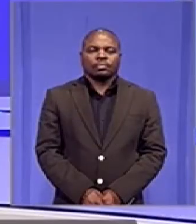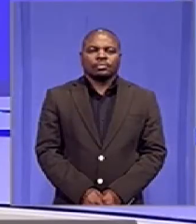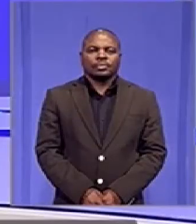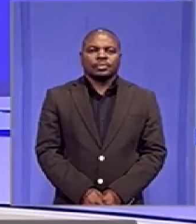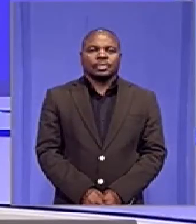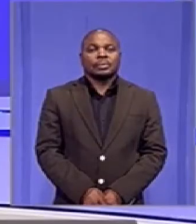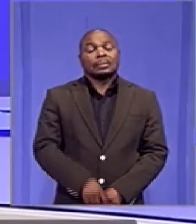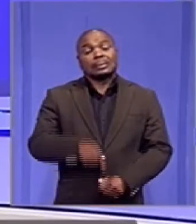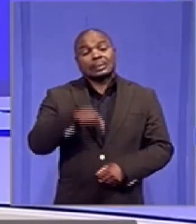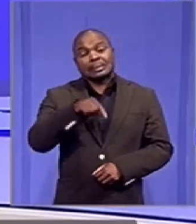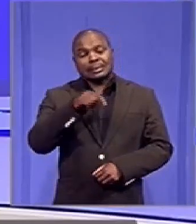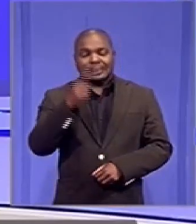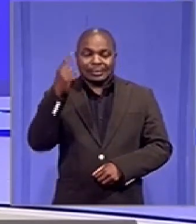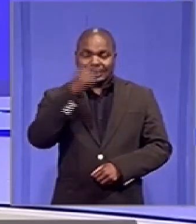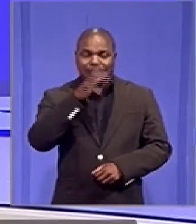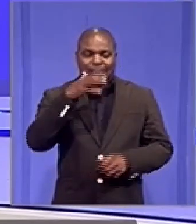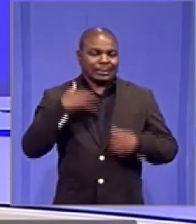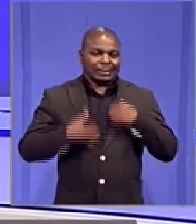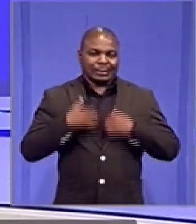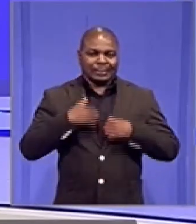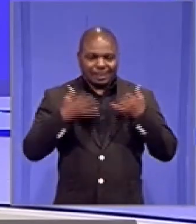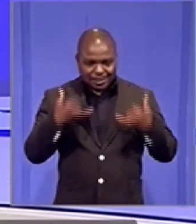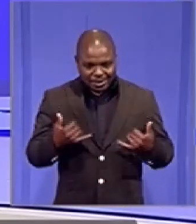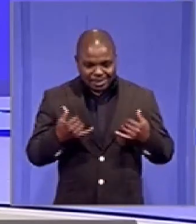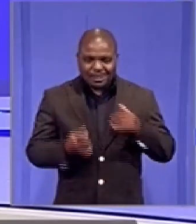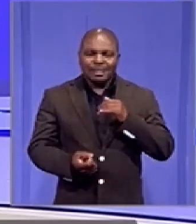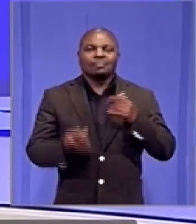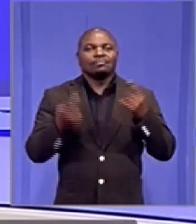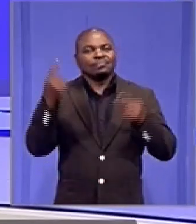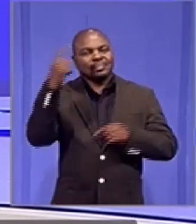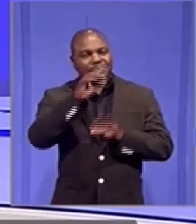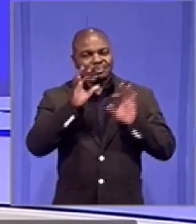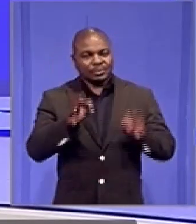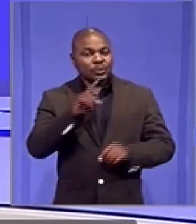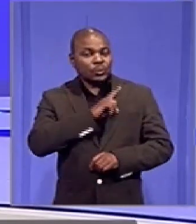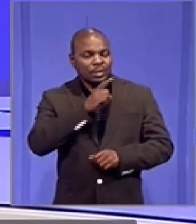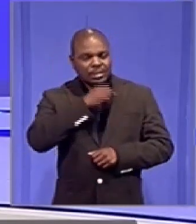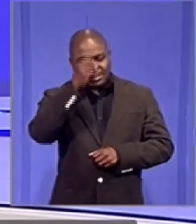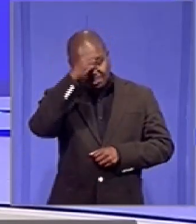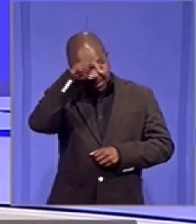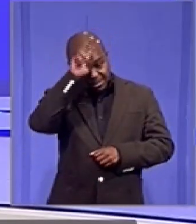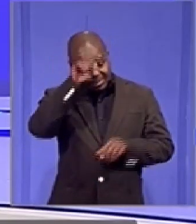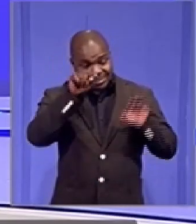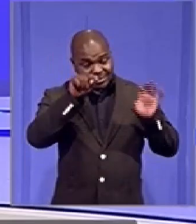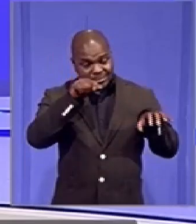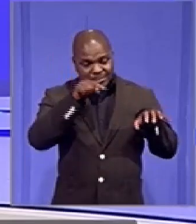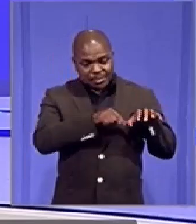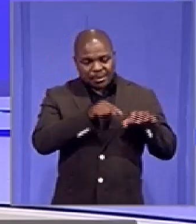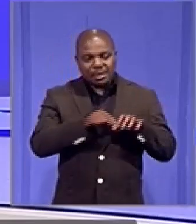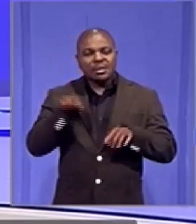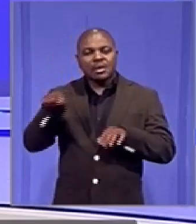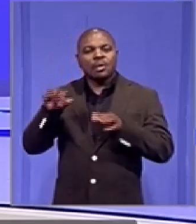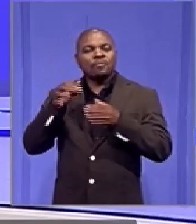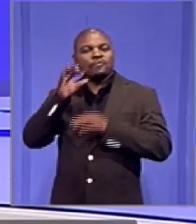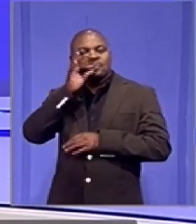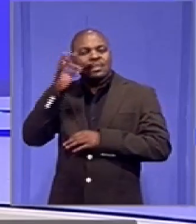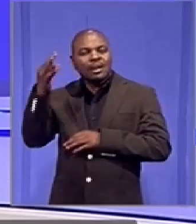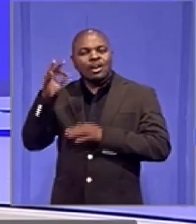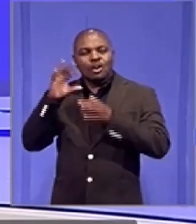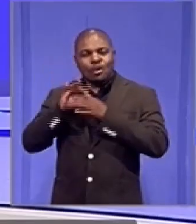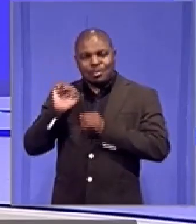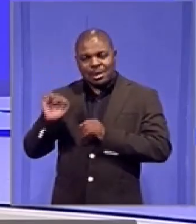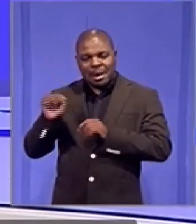Letsatsi le le sa bolong go letwa le gorogile. Se ke jaaka di-Springboks di thulana le baamogedi ba tournament ya sejana sa